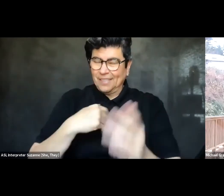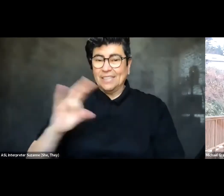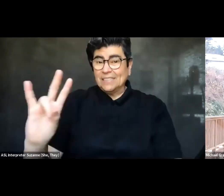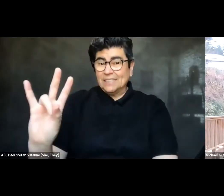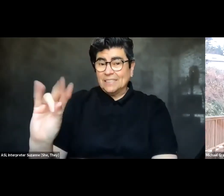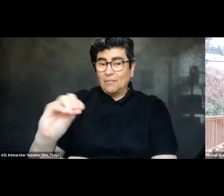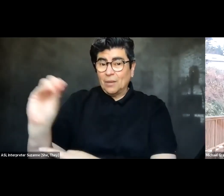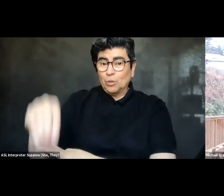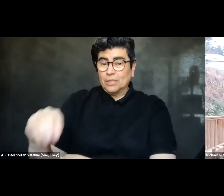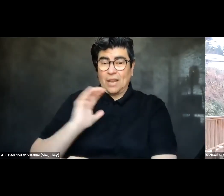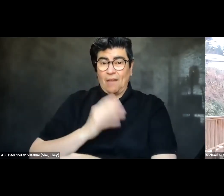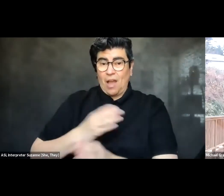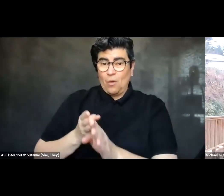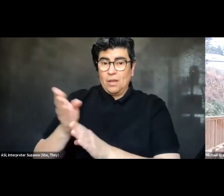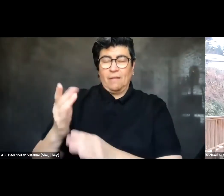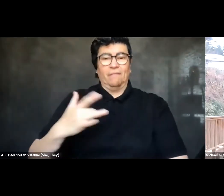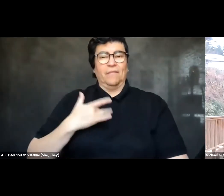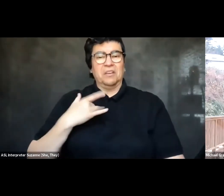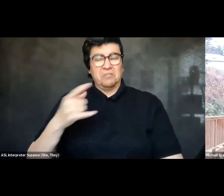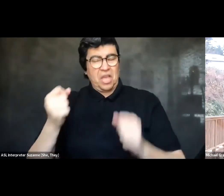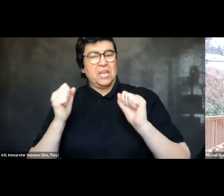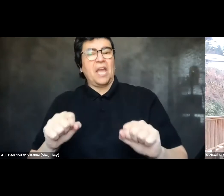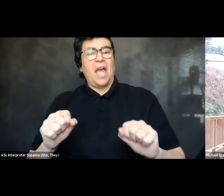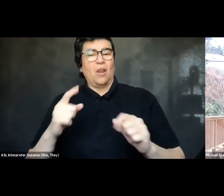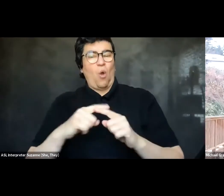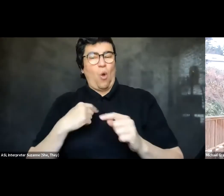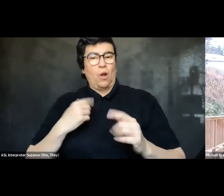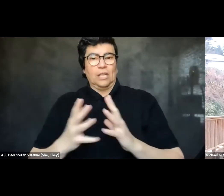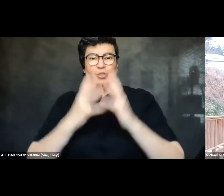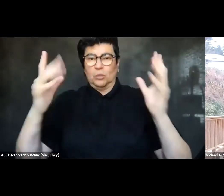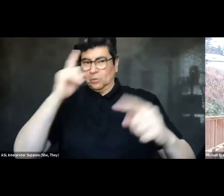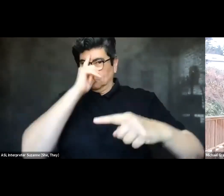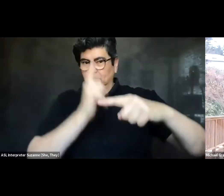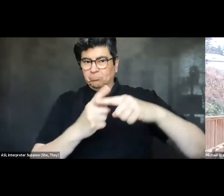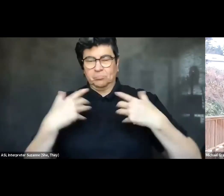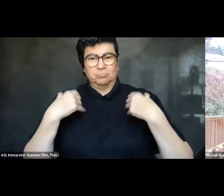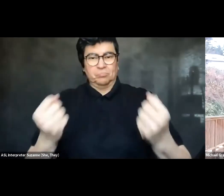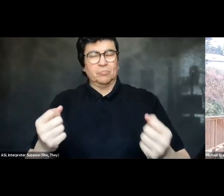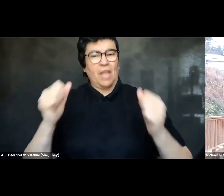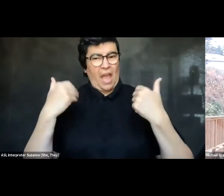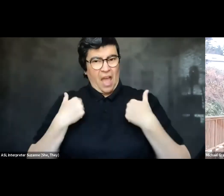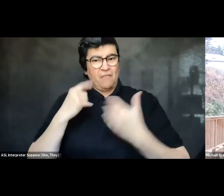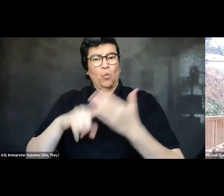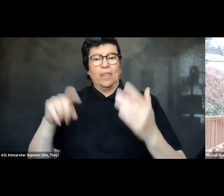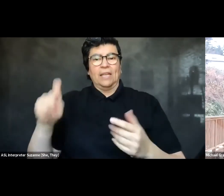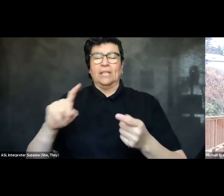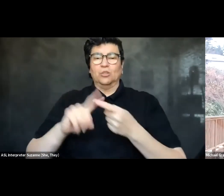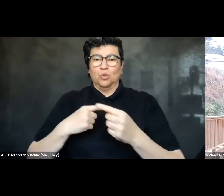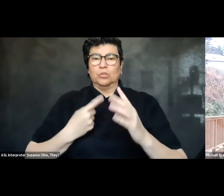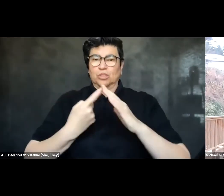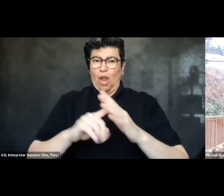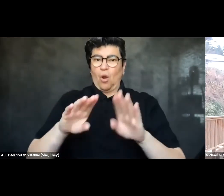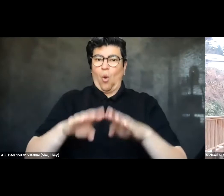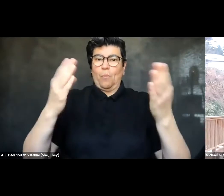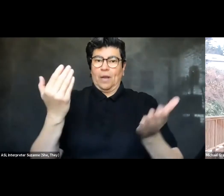70% of our sector feel that they are confident or extremely confident that they have what they need in order to reopen